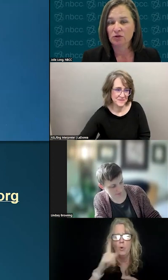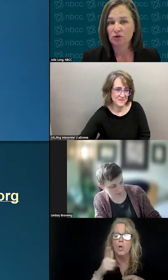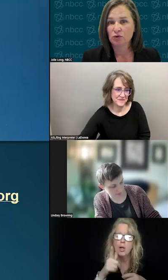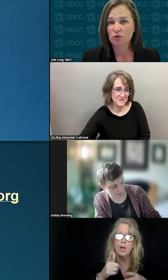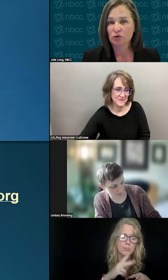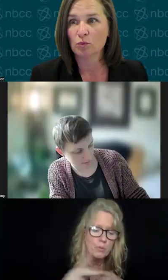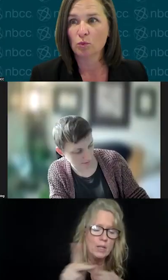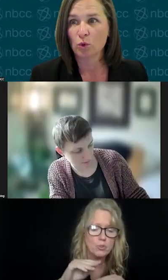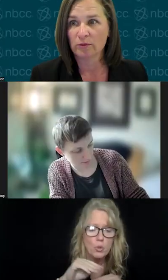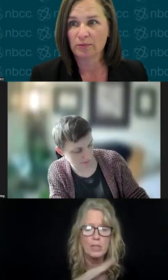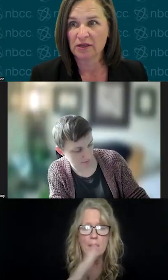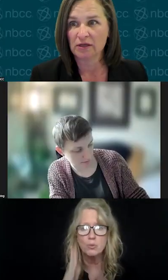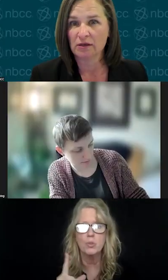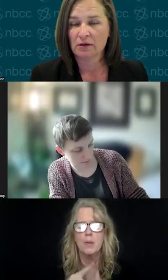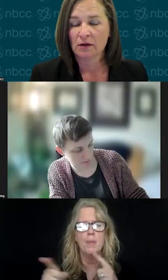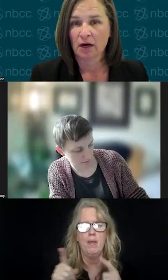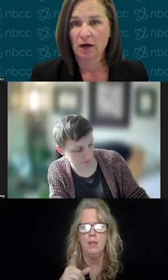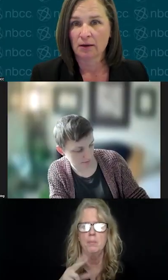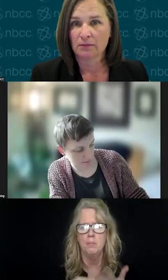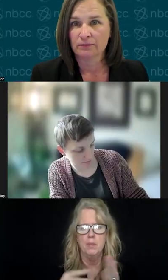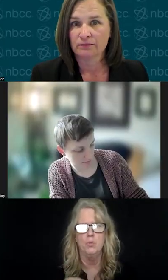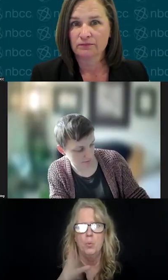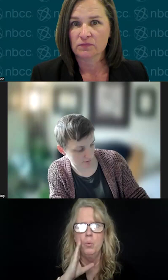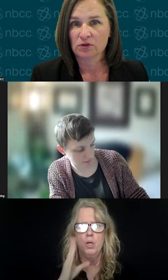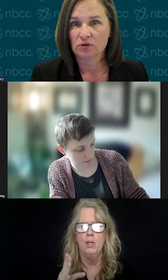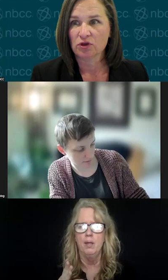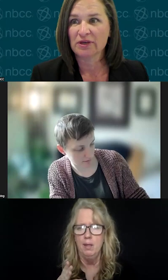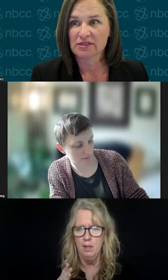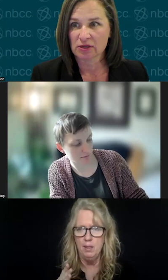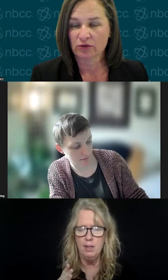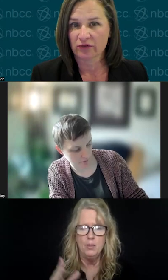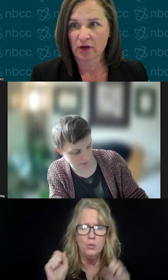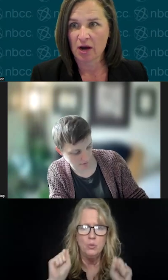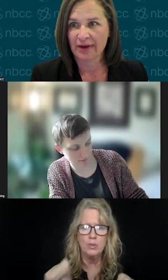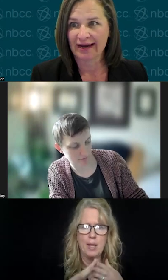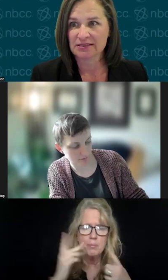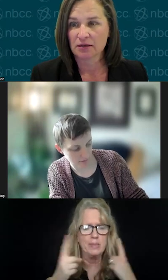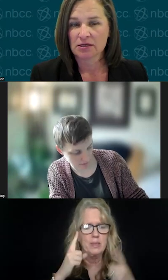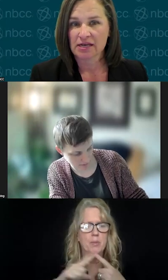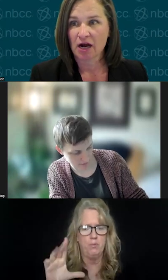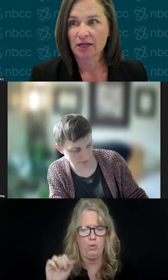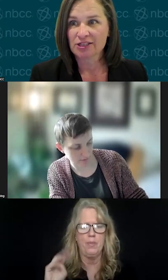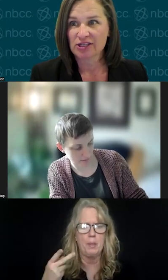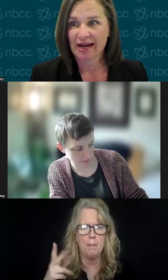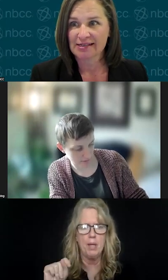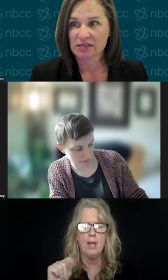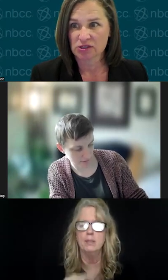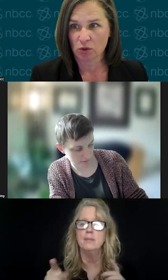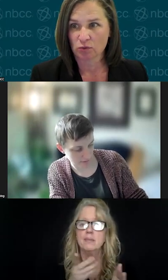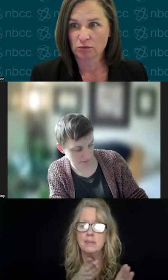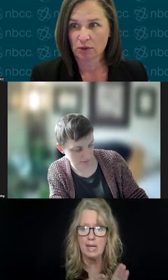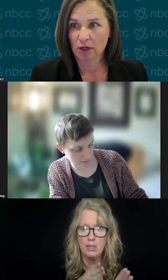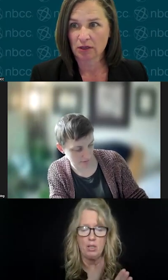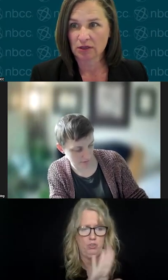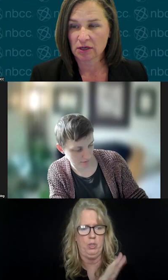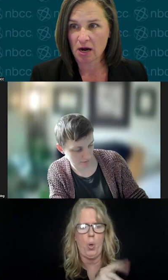then you would be, you could be considered for the compact. Psychology has its